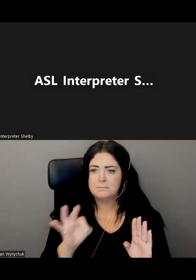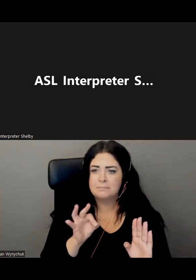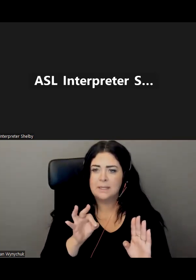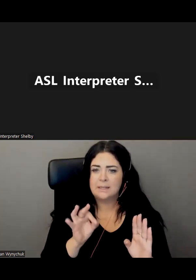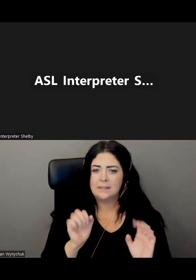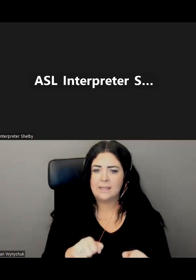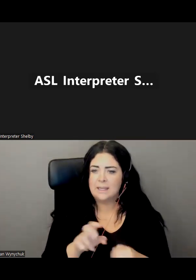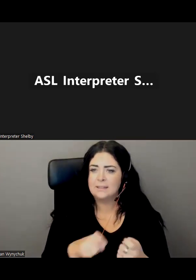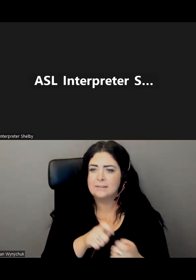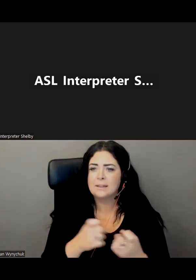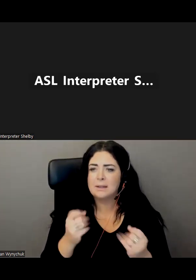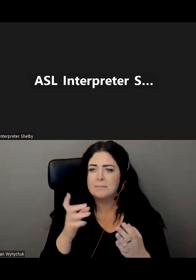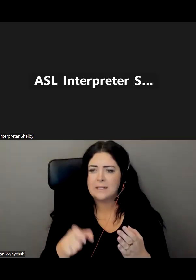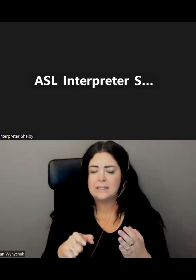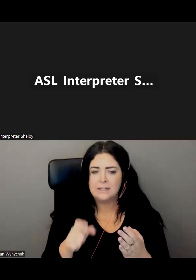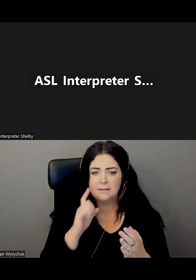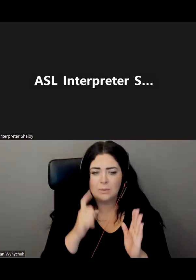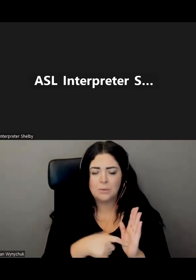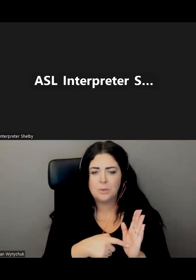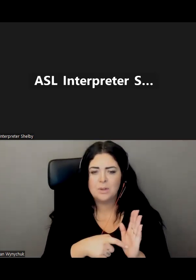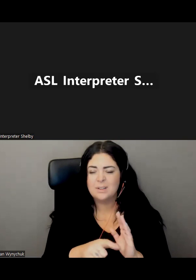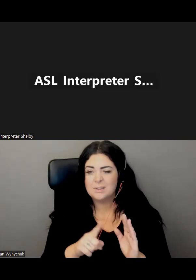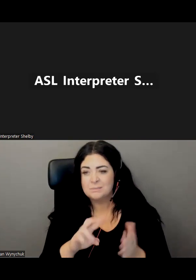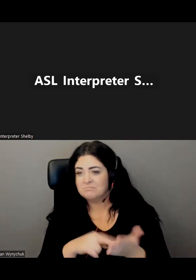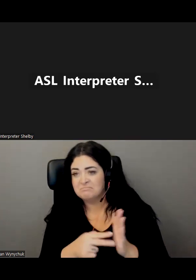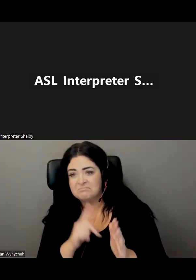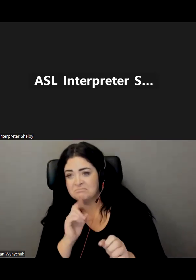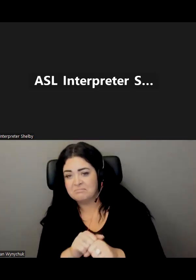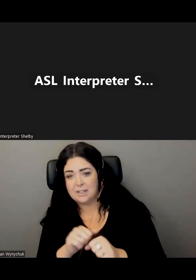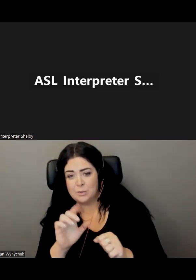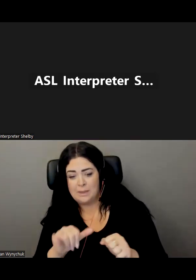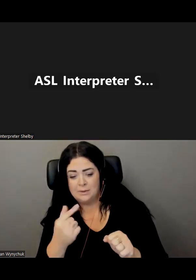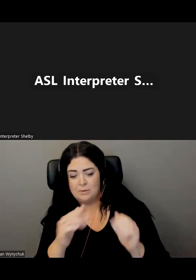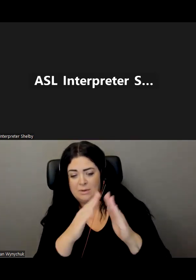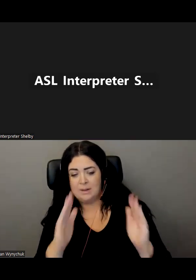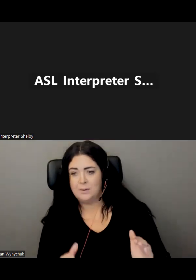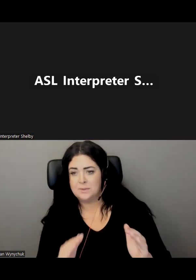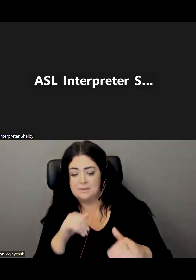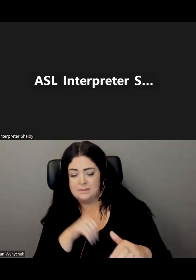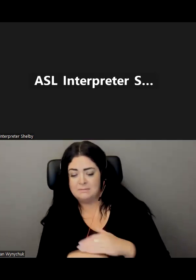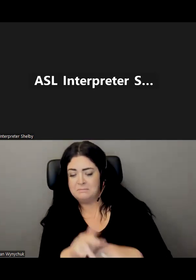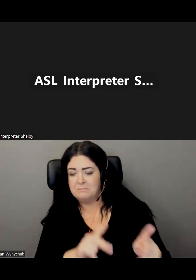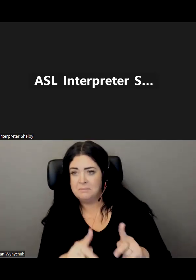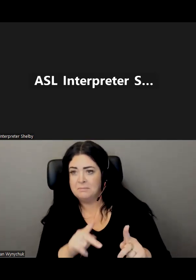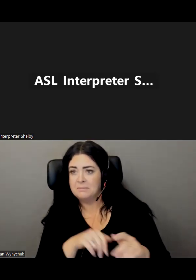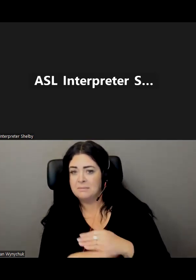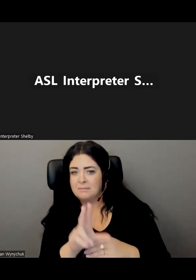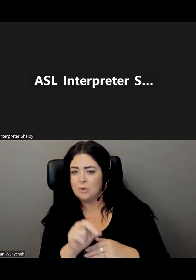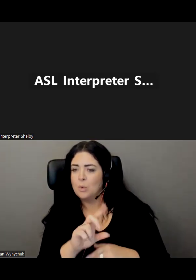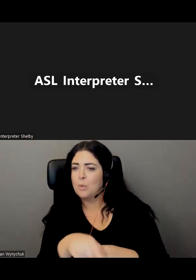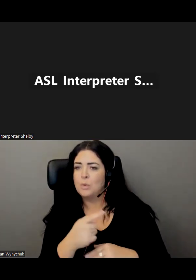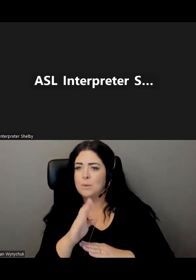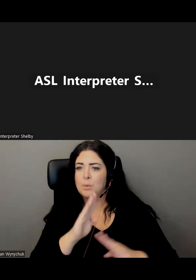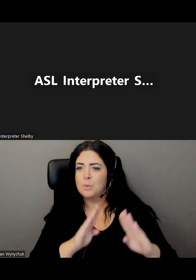exactly what they need to. And a lot of the times, no humans actually step foot in these greenhouses. It's all just robots, and that